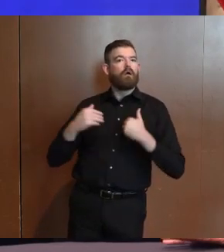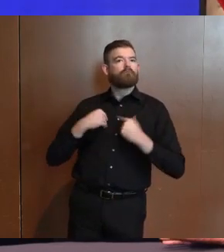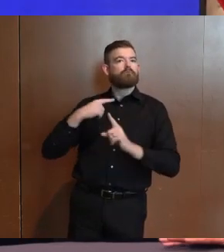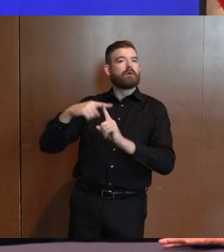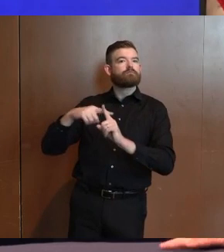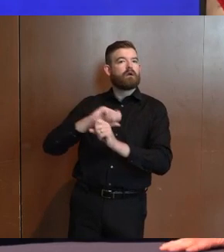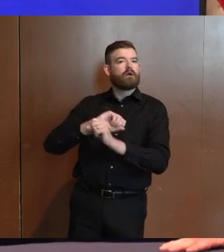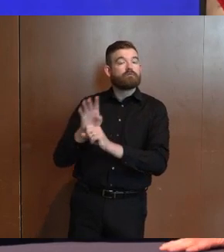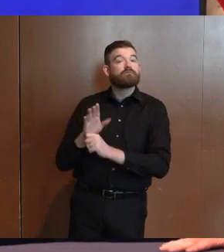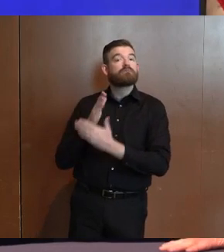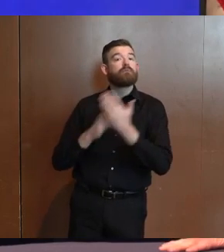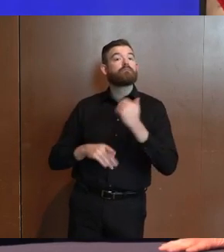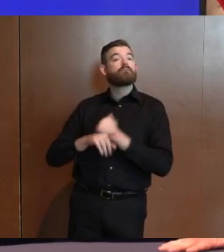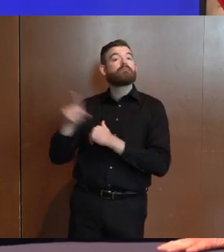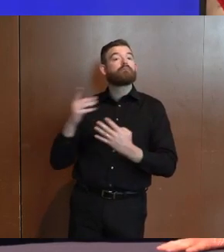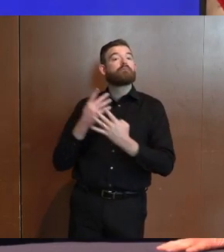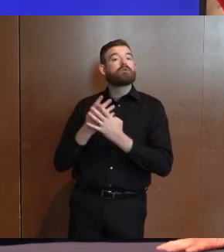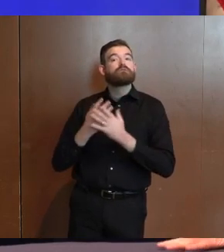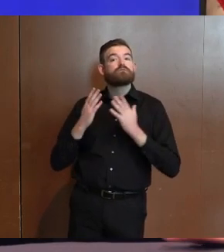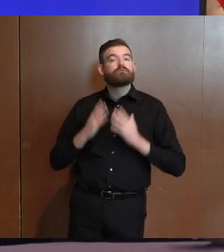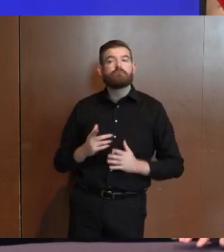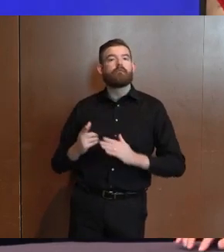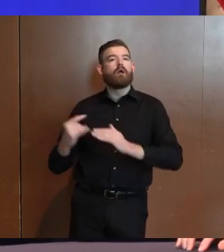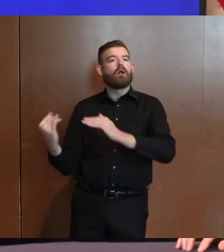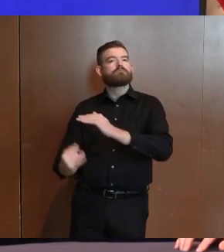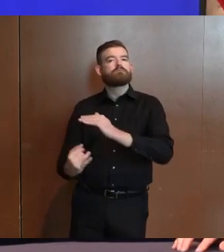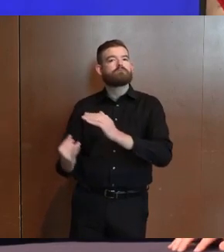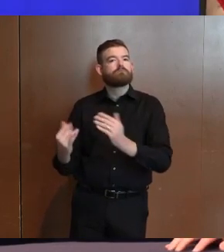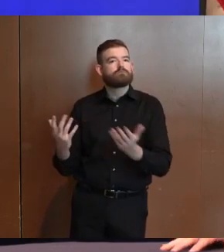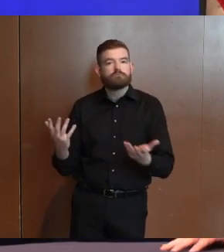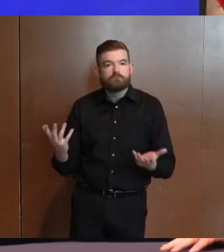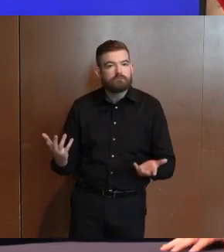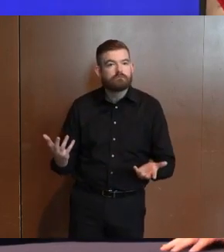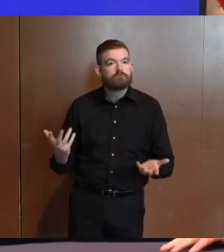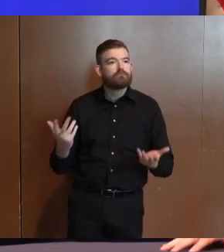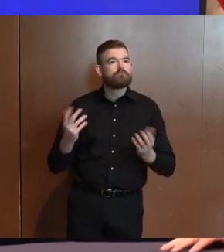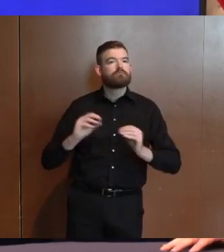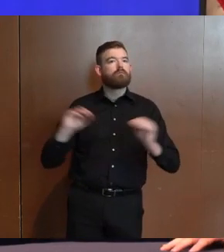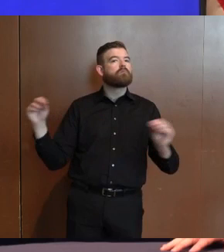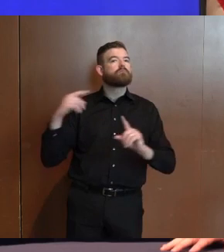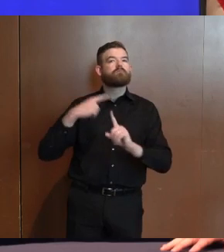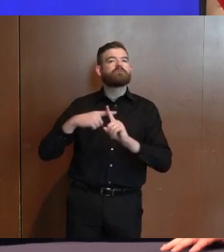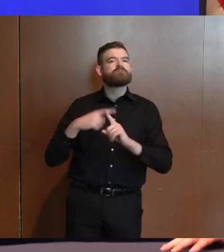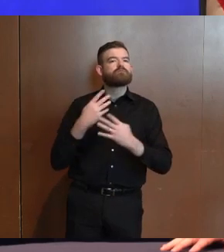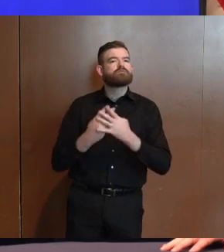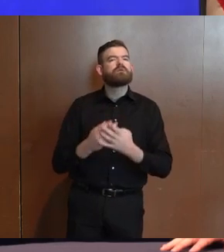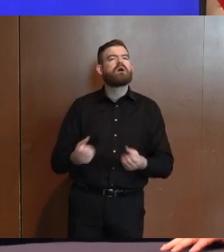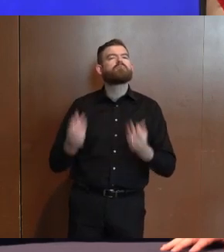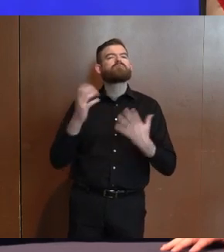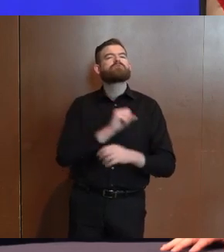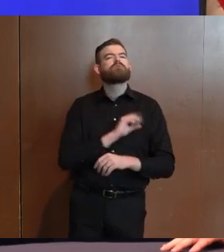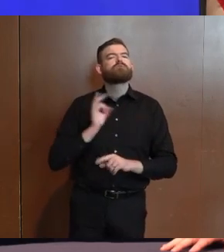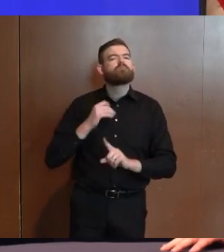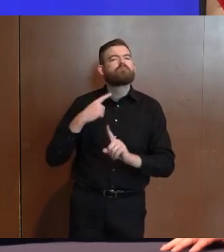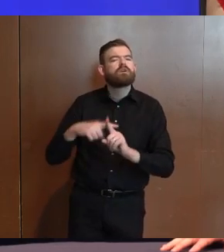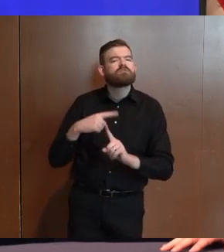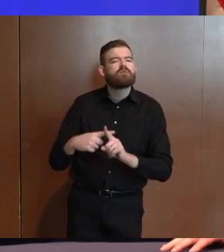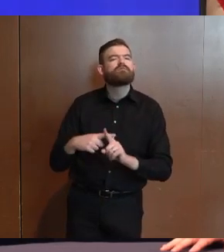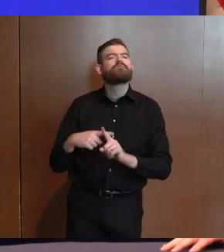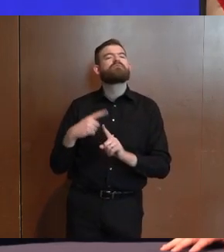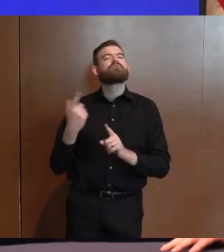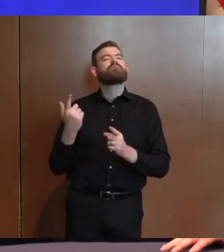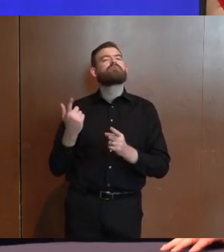DOC insists no inmate has tested positive. Do we not have an idea of how many staff have tested positive, how many have contact with prisoners and